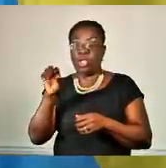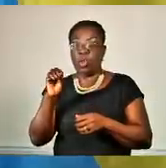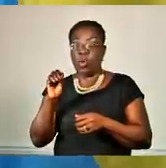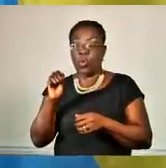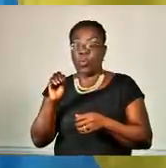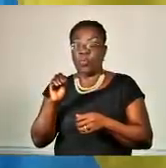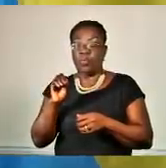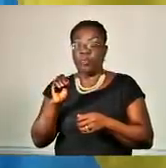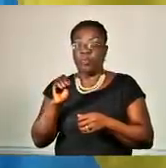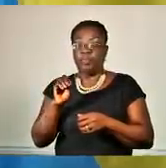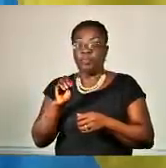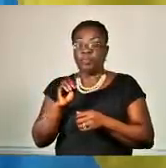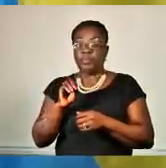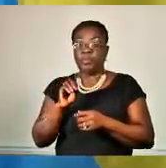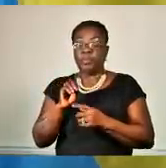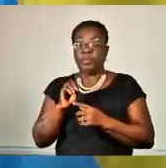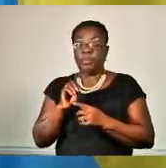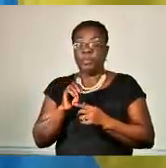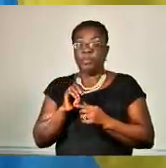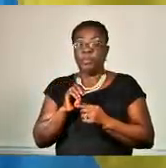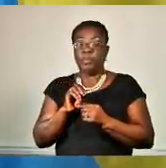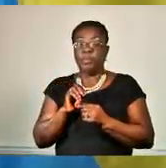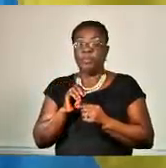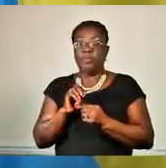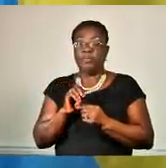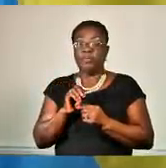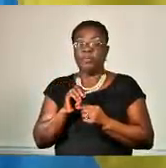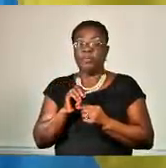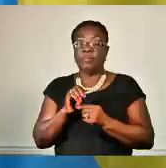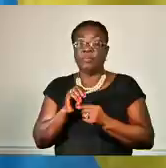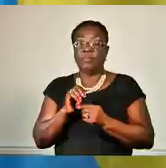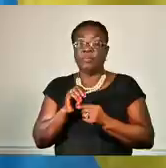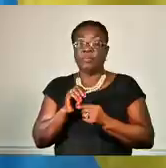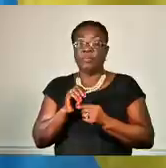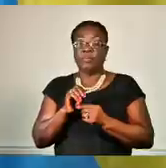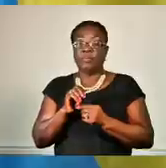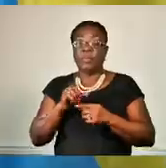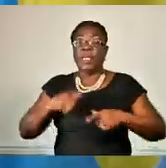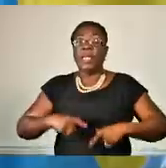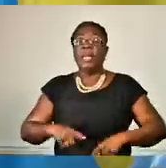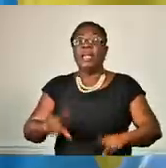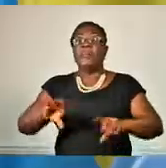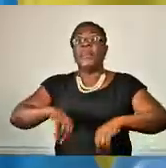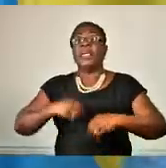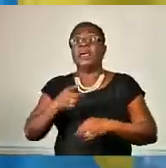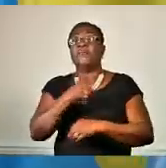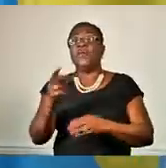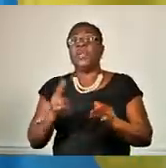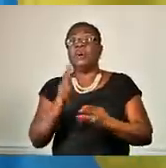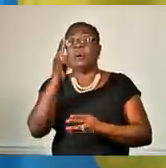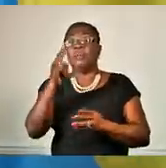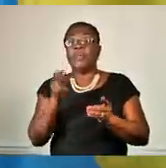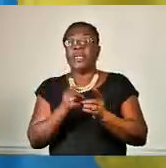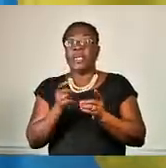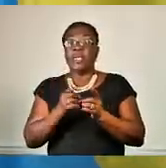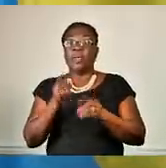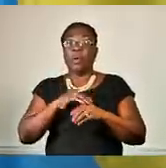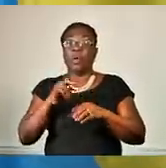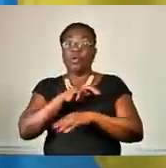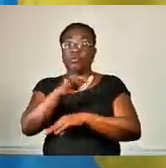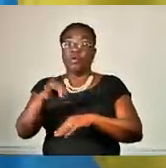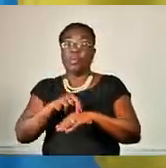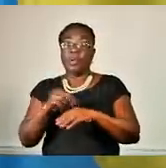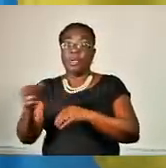my fellow bohemians and residents let me give you an update on tropical